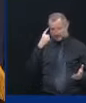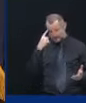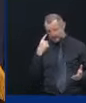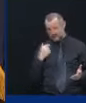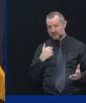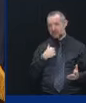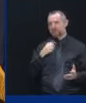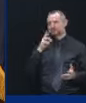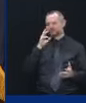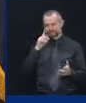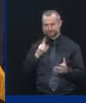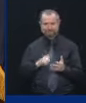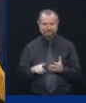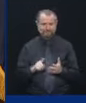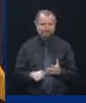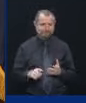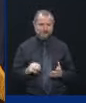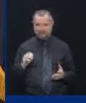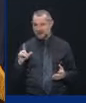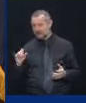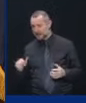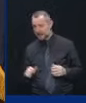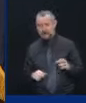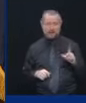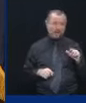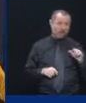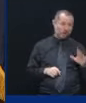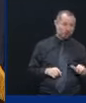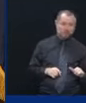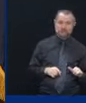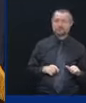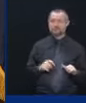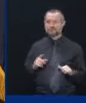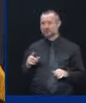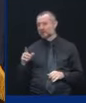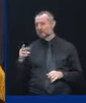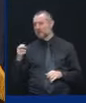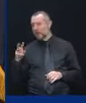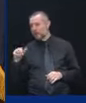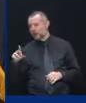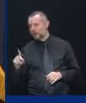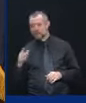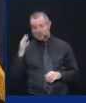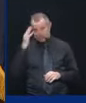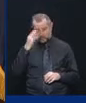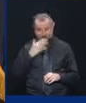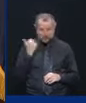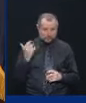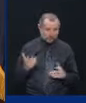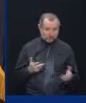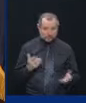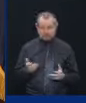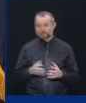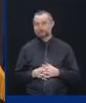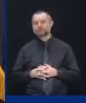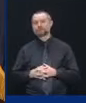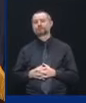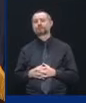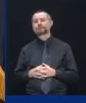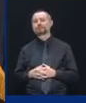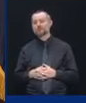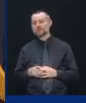confirm either Melissa or Larry or Howard or Kelly on the time it's opening. Look, you are